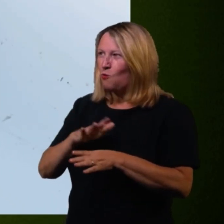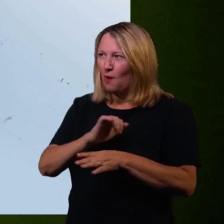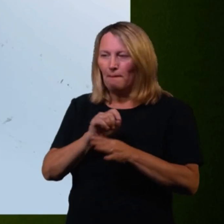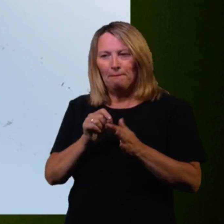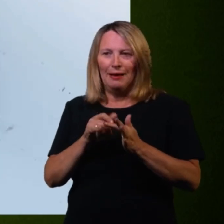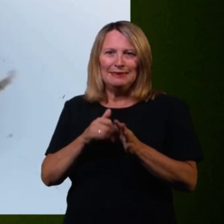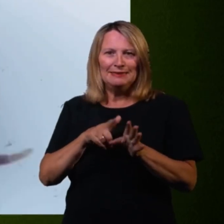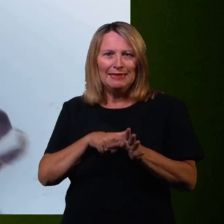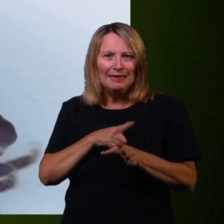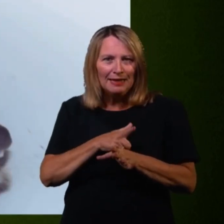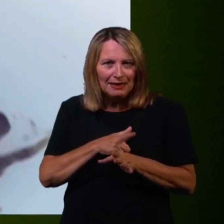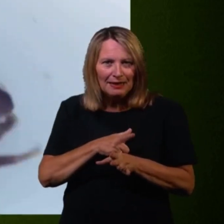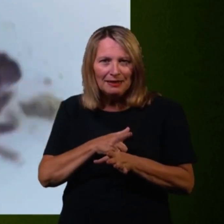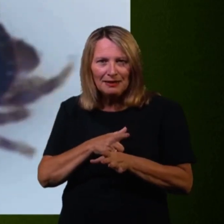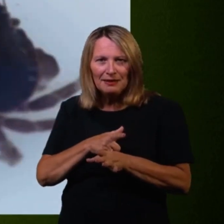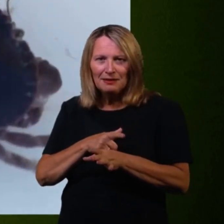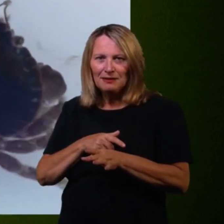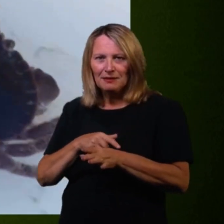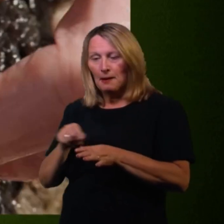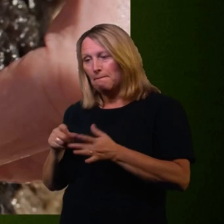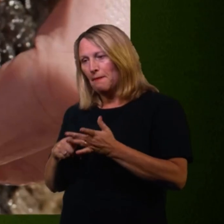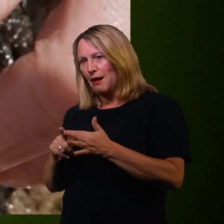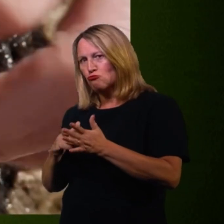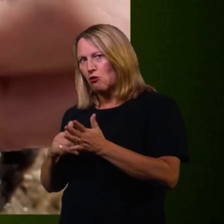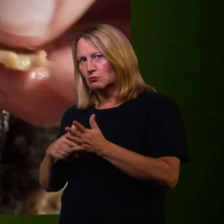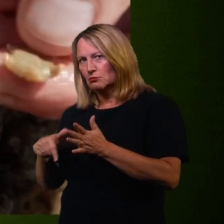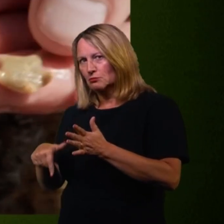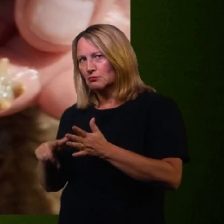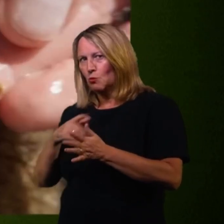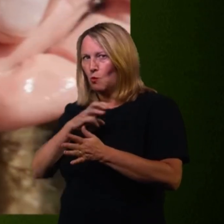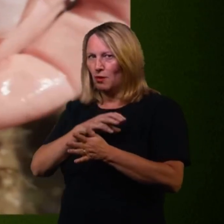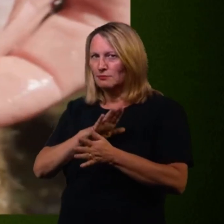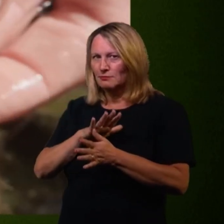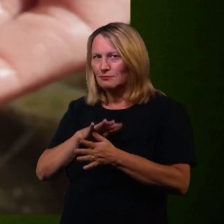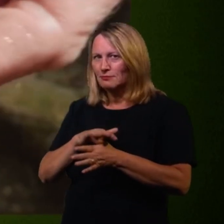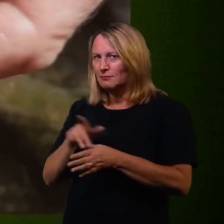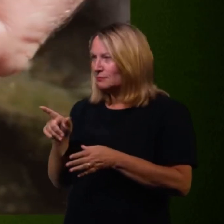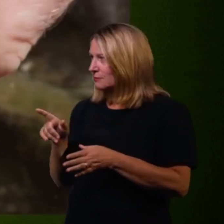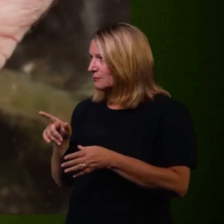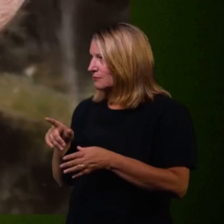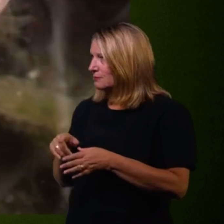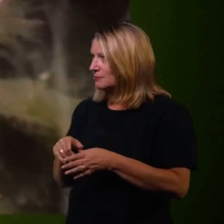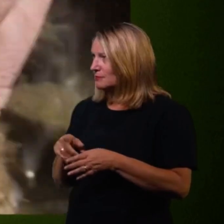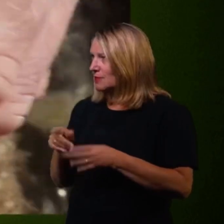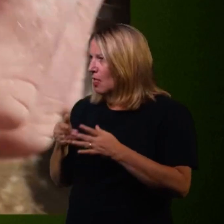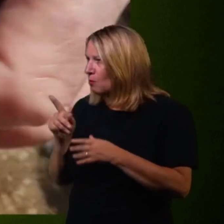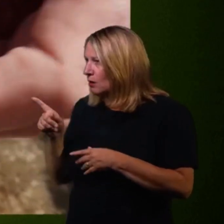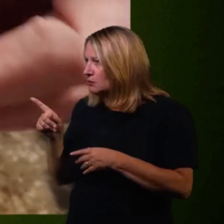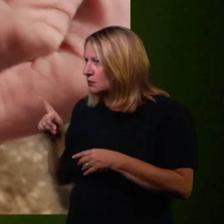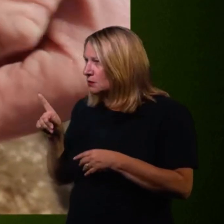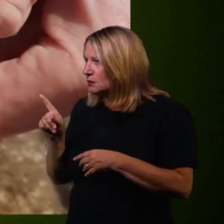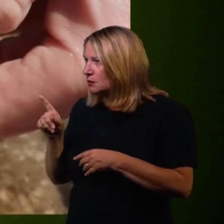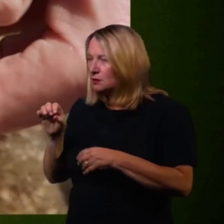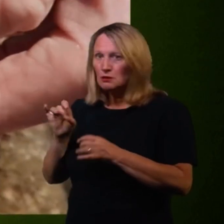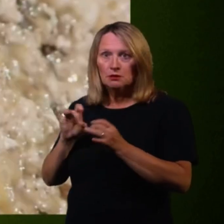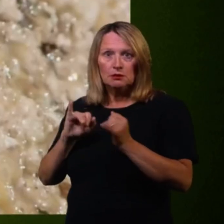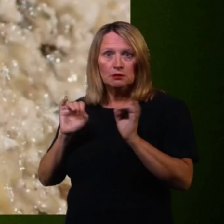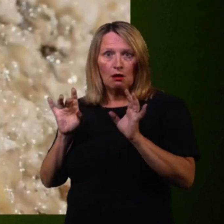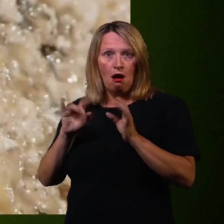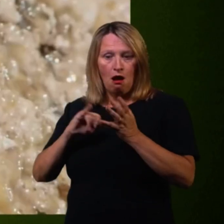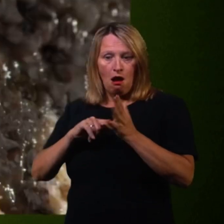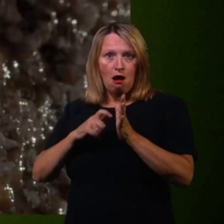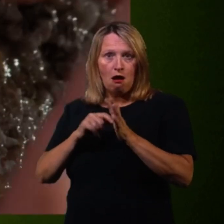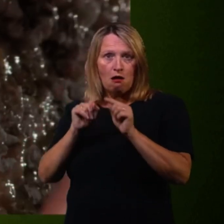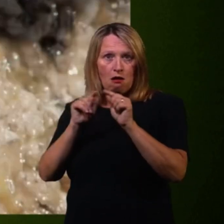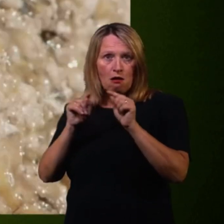pie crust. A lovely little cushion star. There's quite a few of those around here, but you don't find them